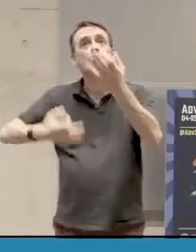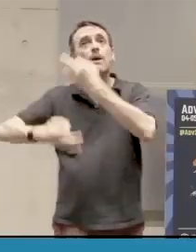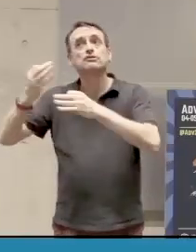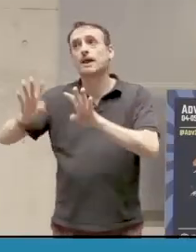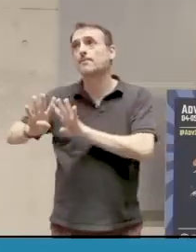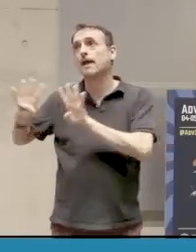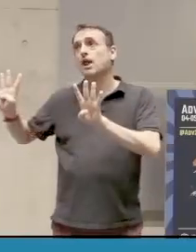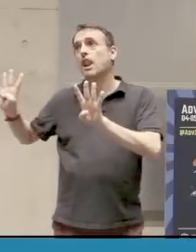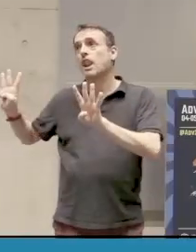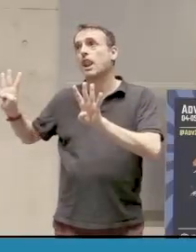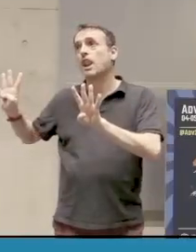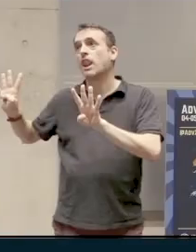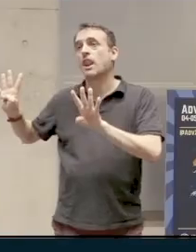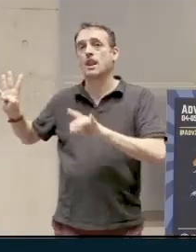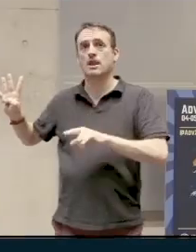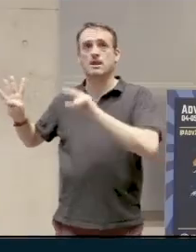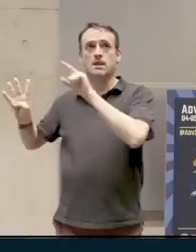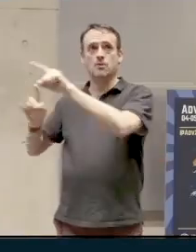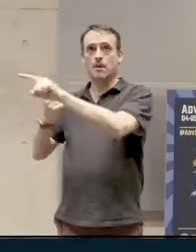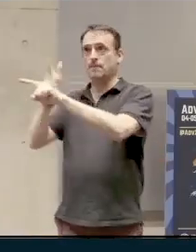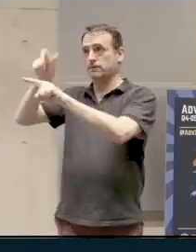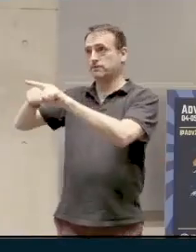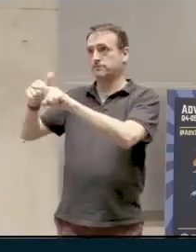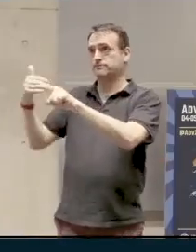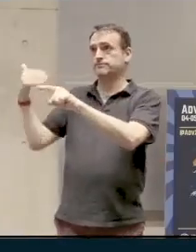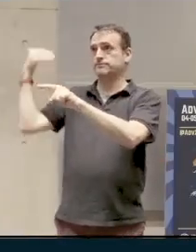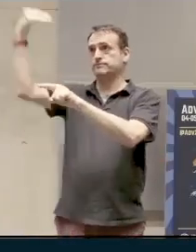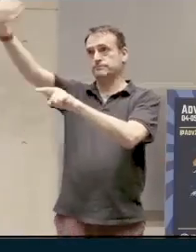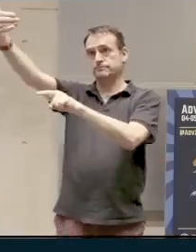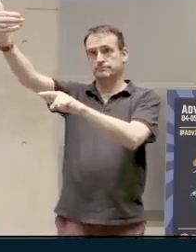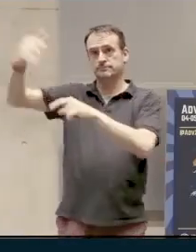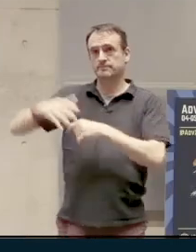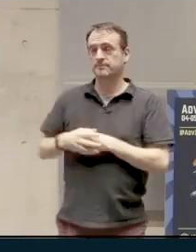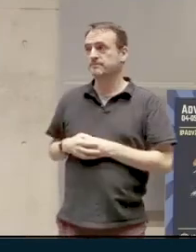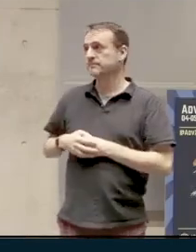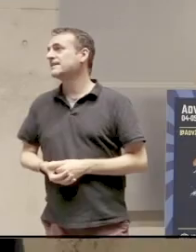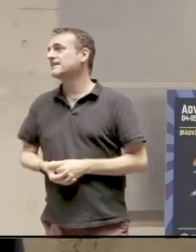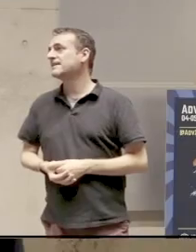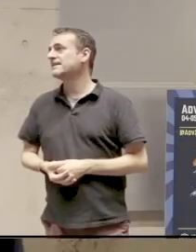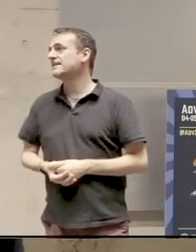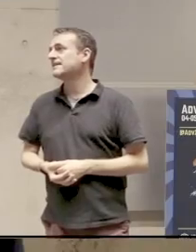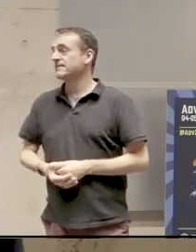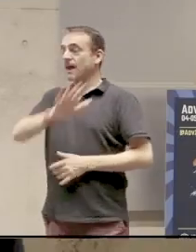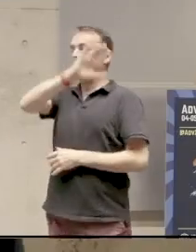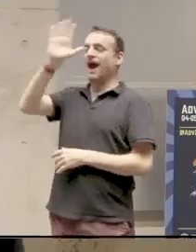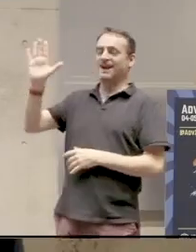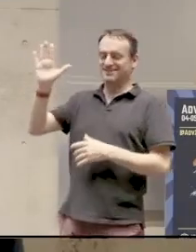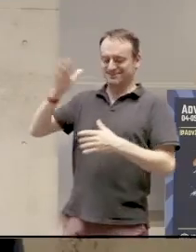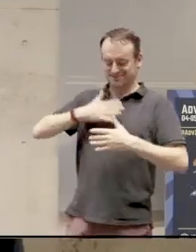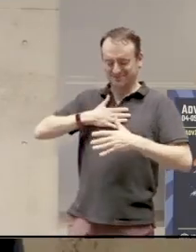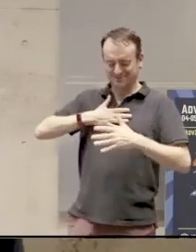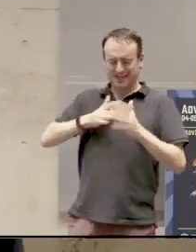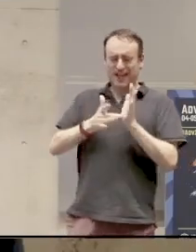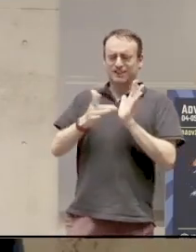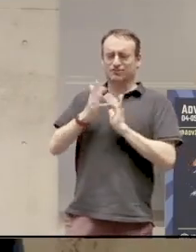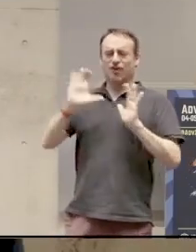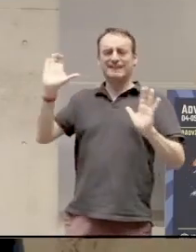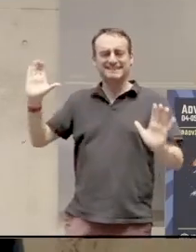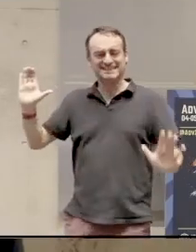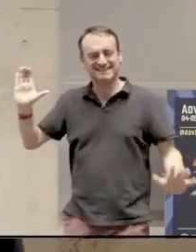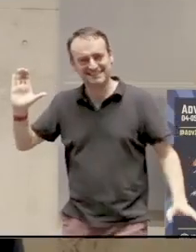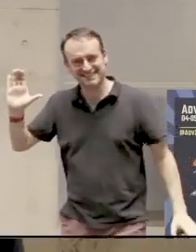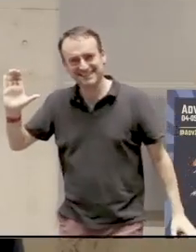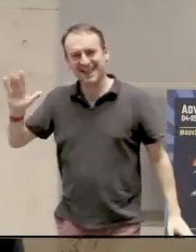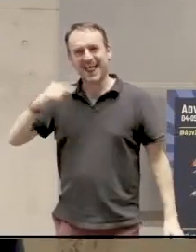panel? Okay, I'm going to go to whoever is nearest. Hi. Oh, Jesus Christ. Okay.